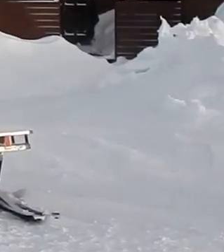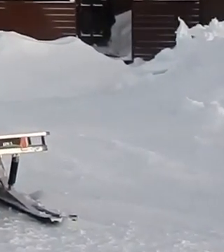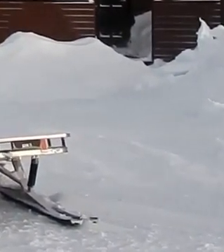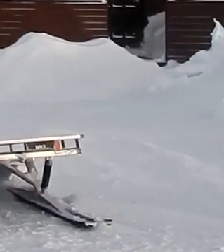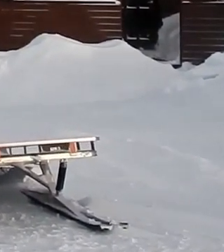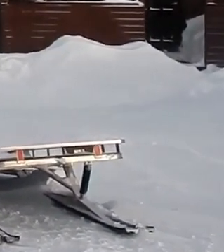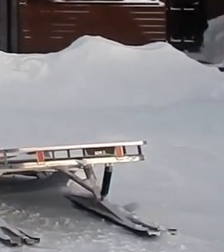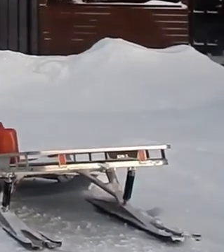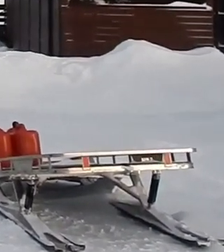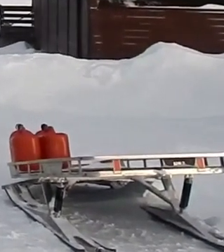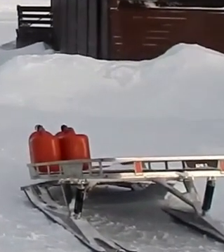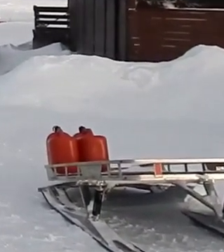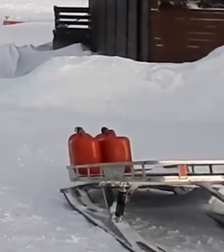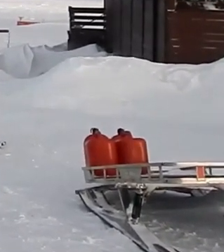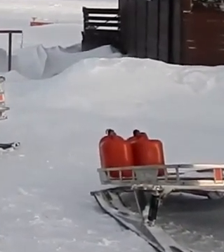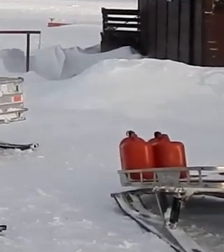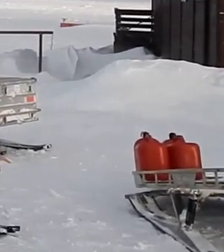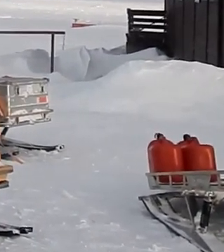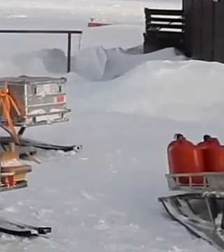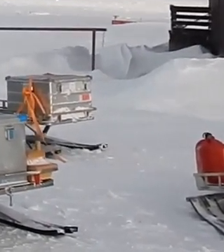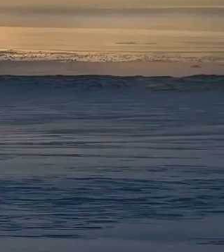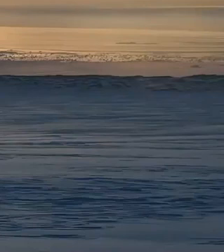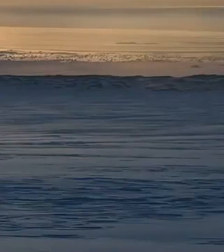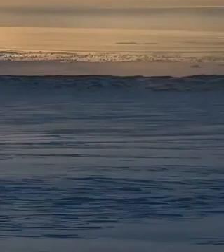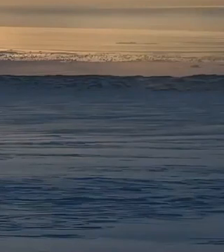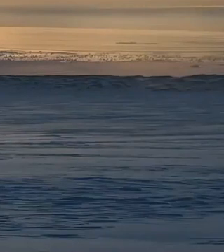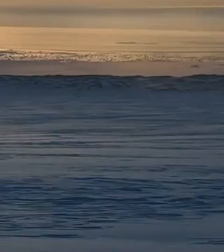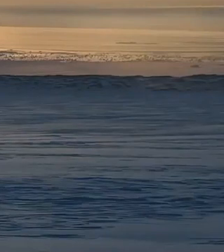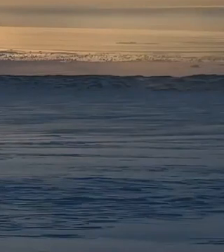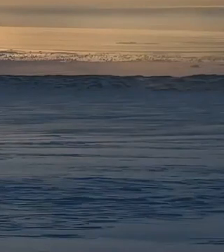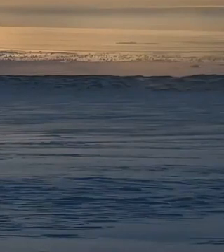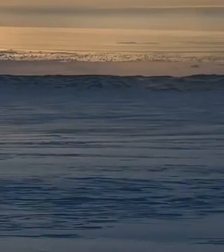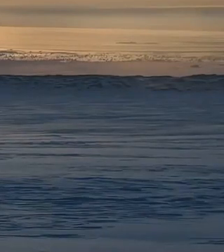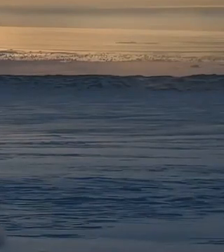situation to work on the field in Svalbard. So.